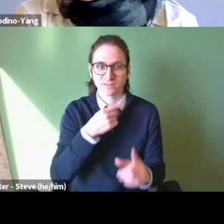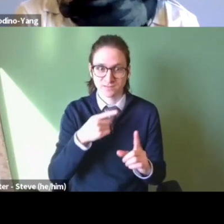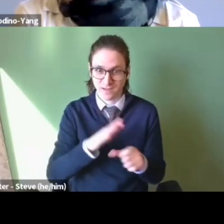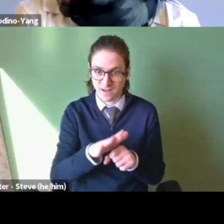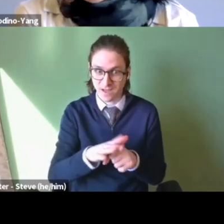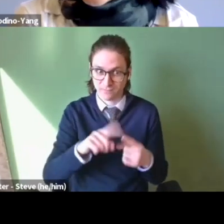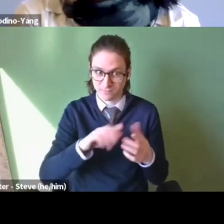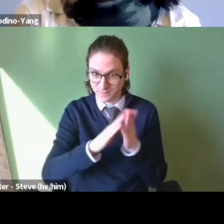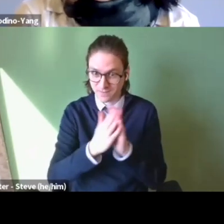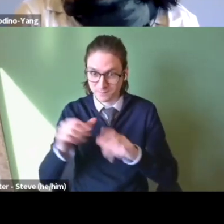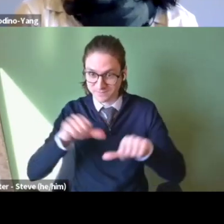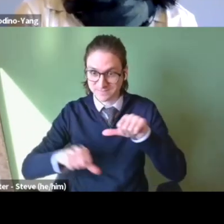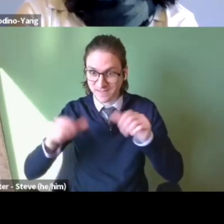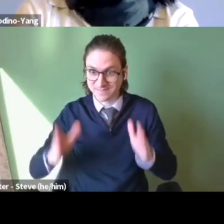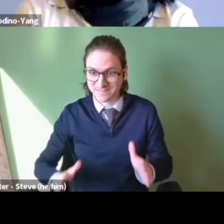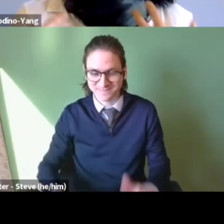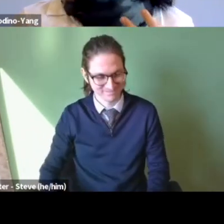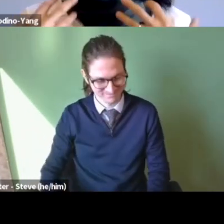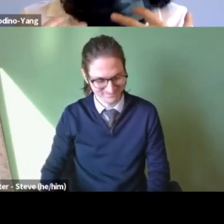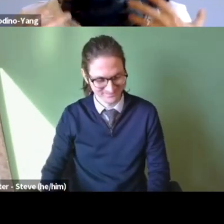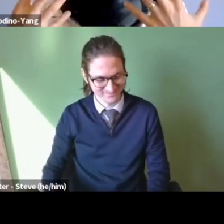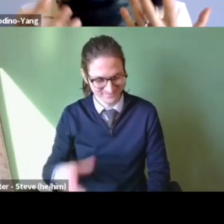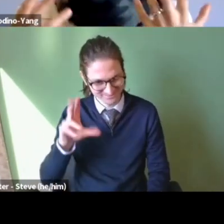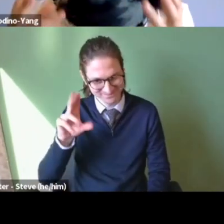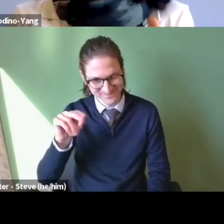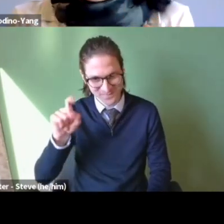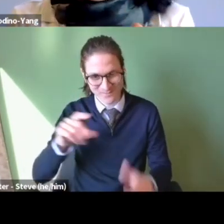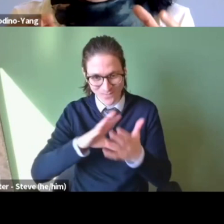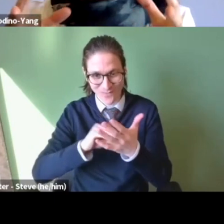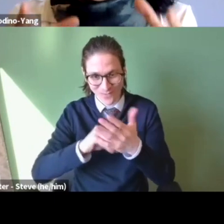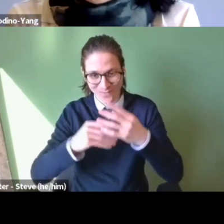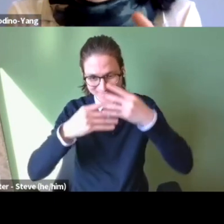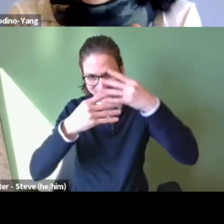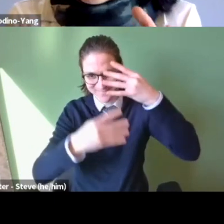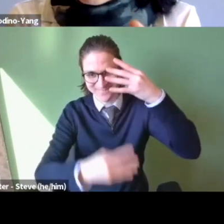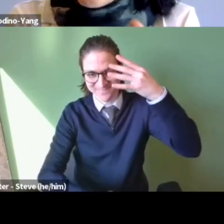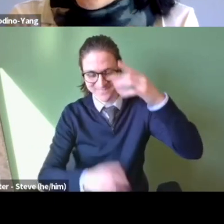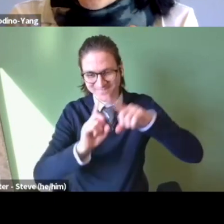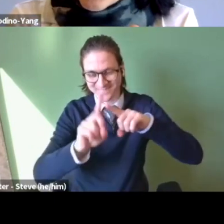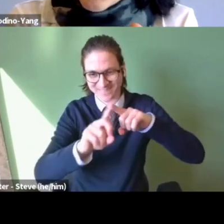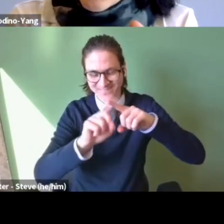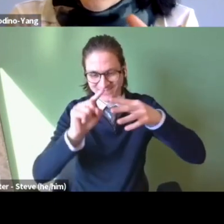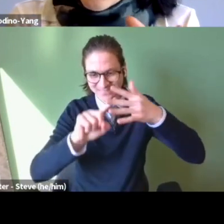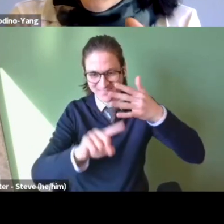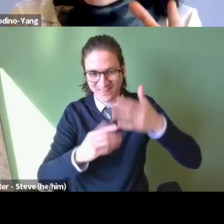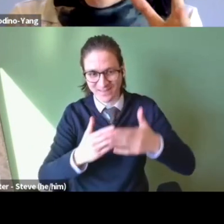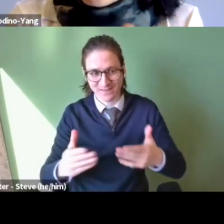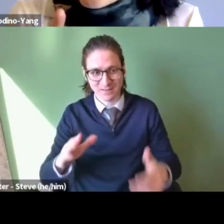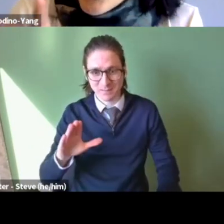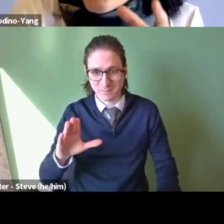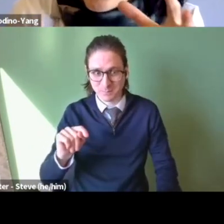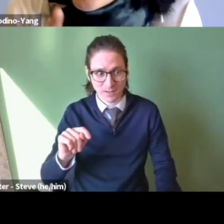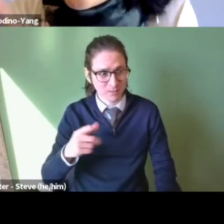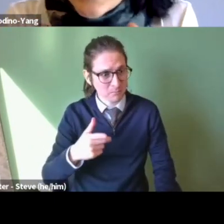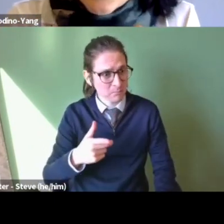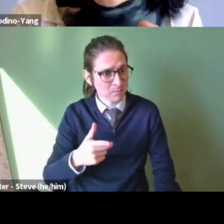things. But boy, having an internal disposition to engage with the world in terms